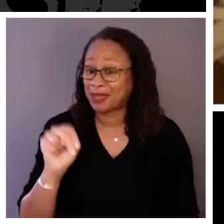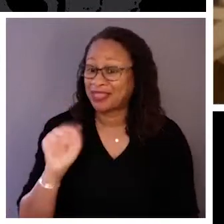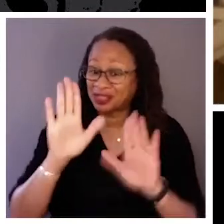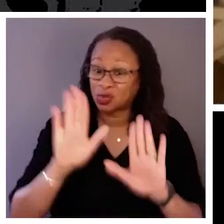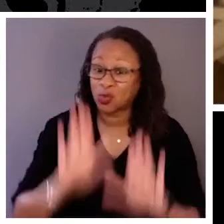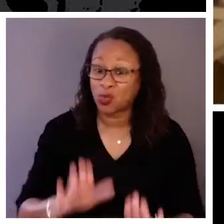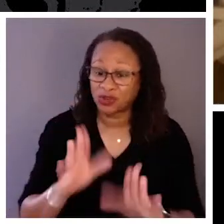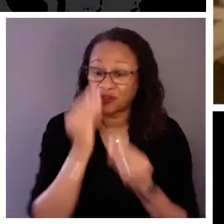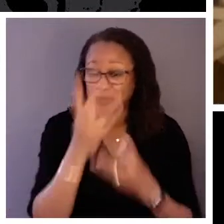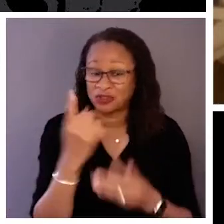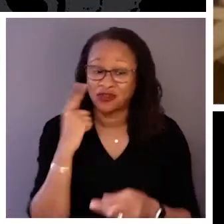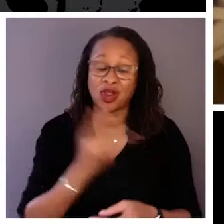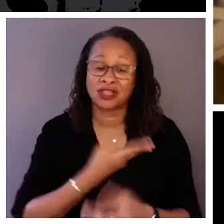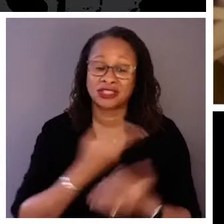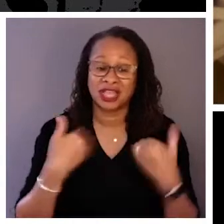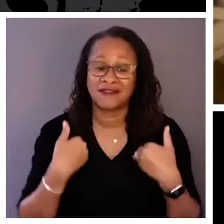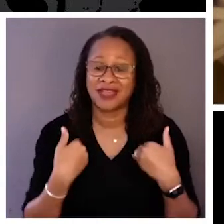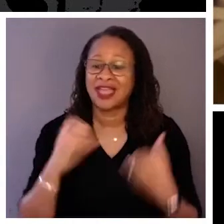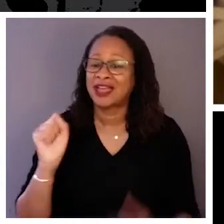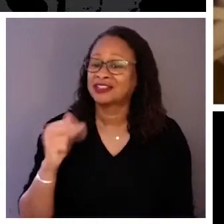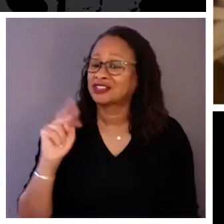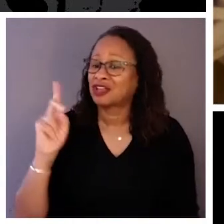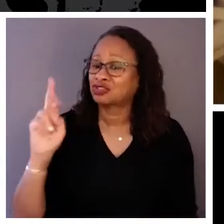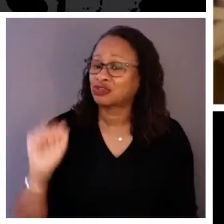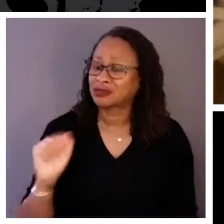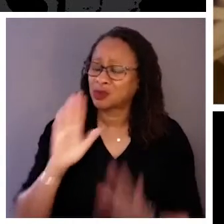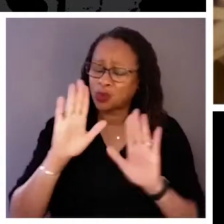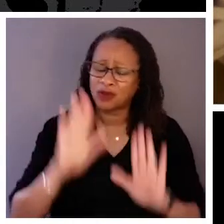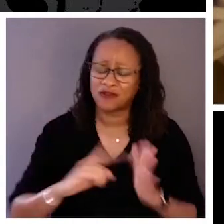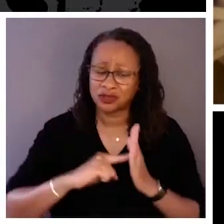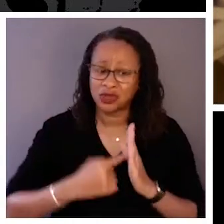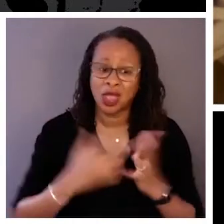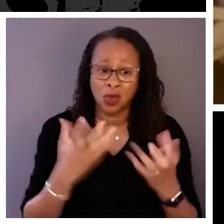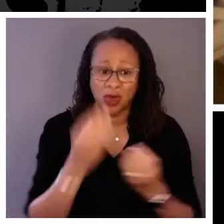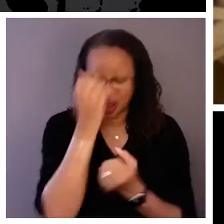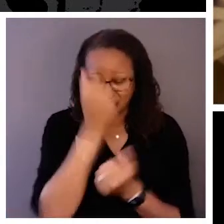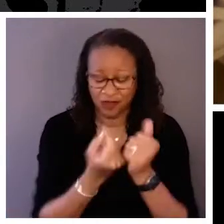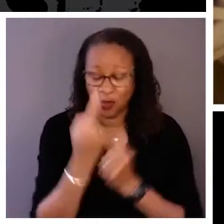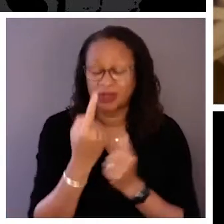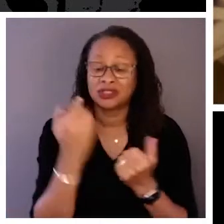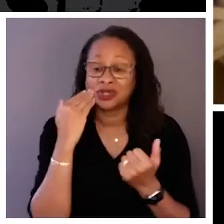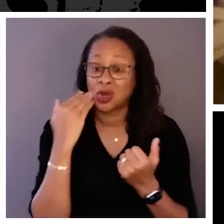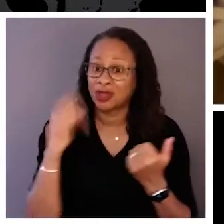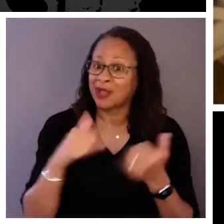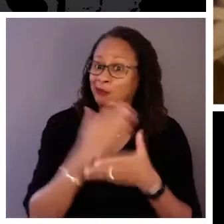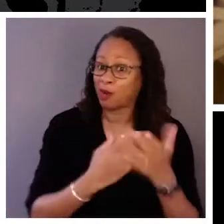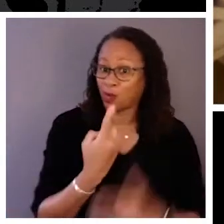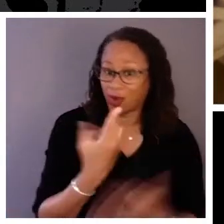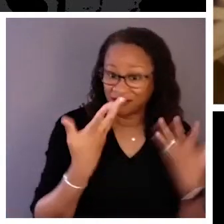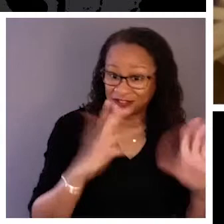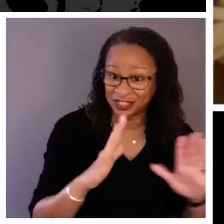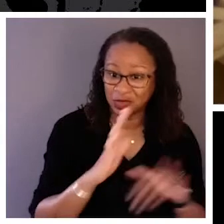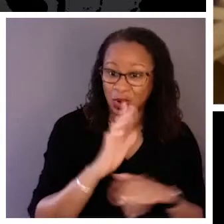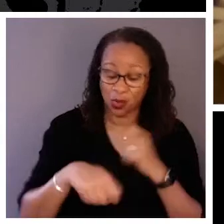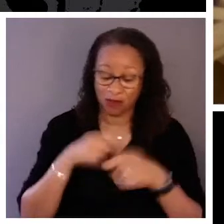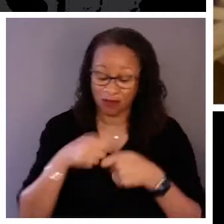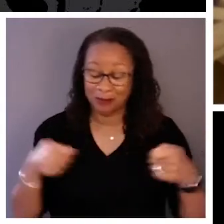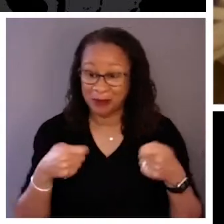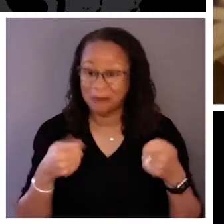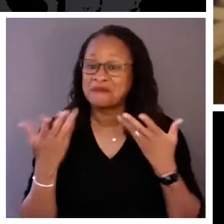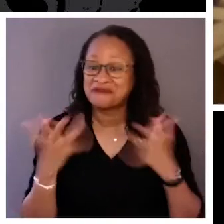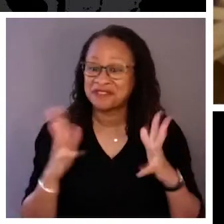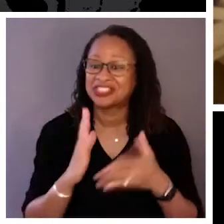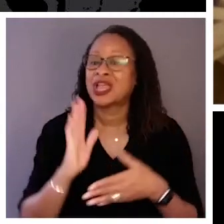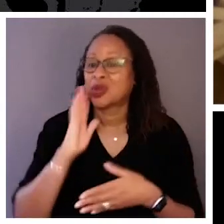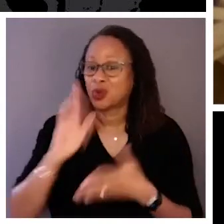have. Sandra, this is a great start. I want everybody to know this is only part one. We're going to wrap up this part, and part